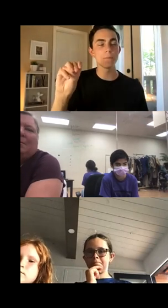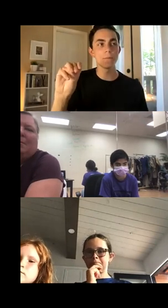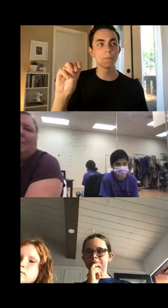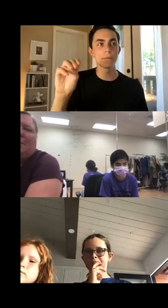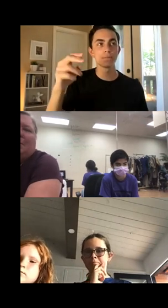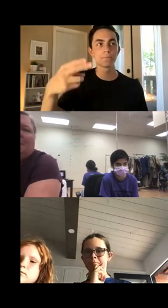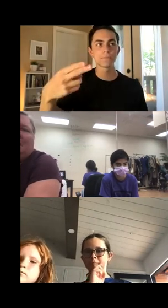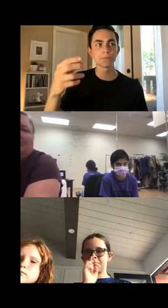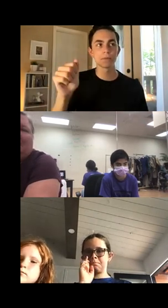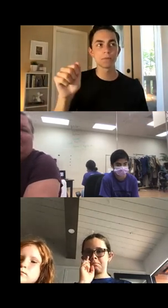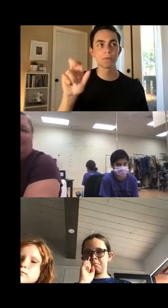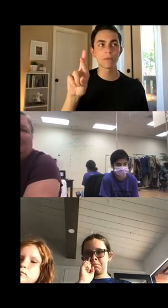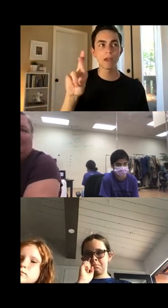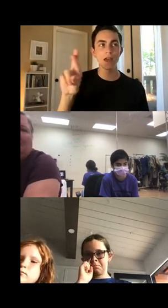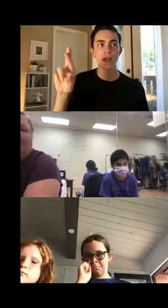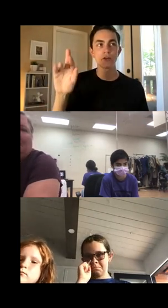Tom,